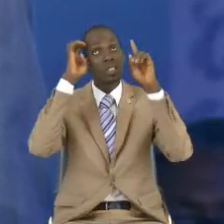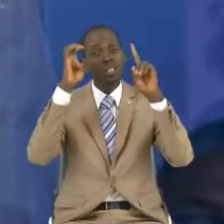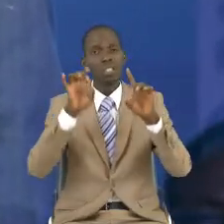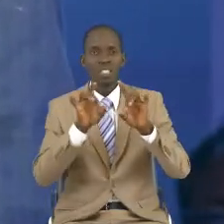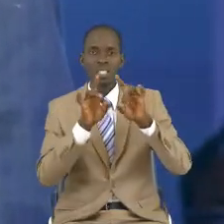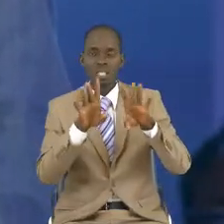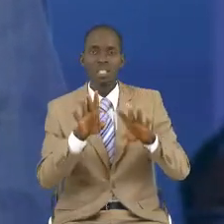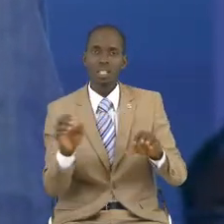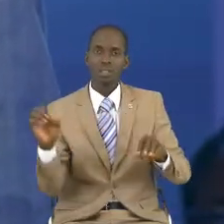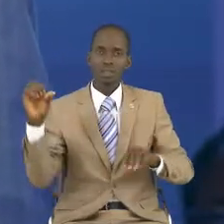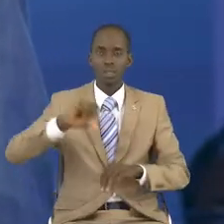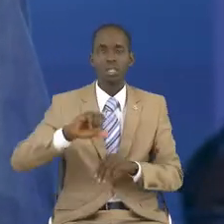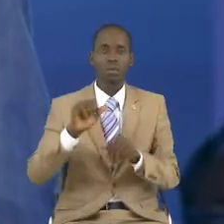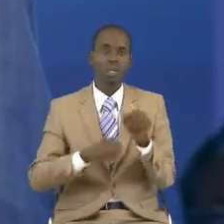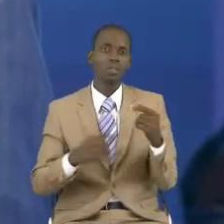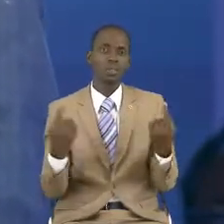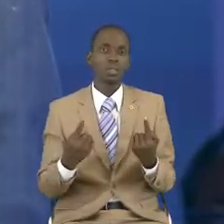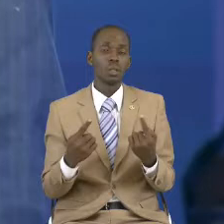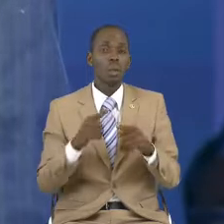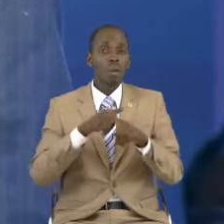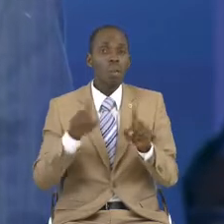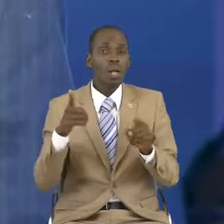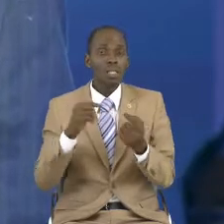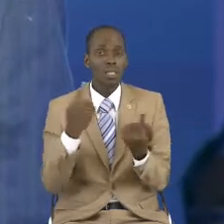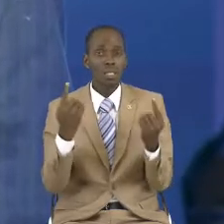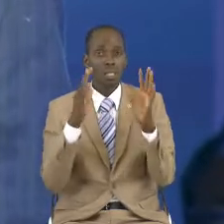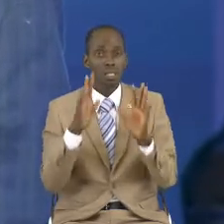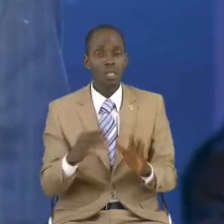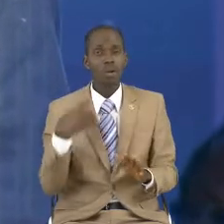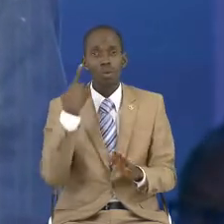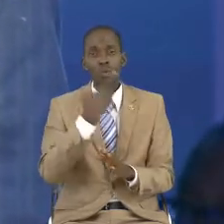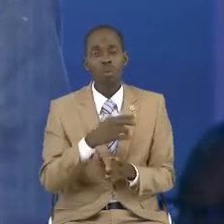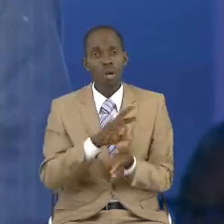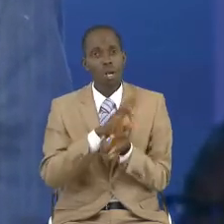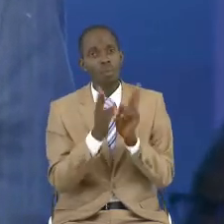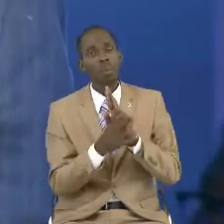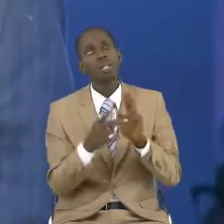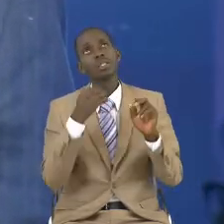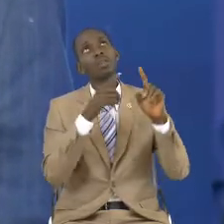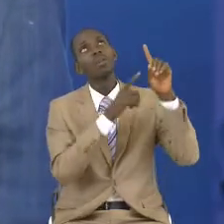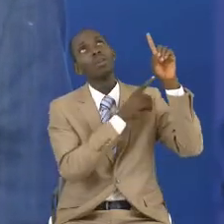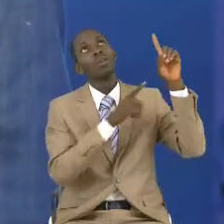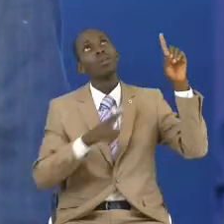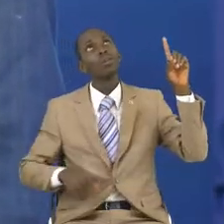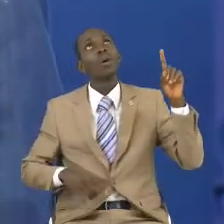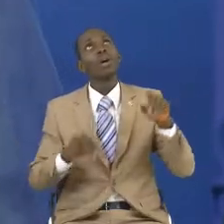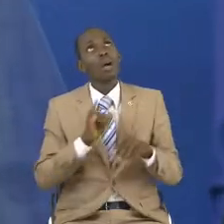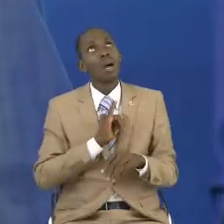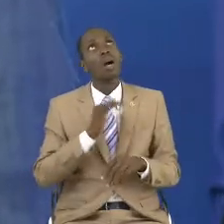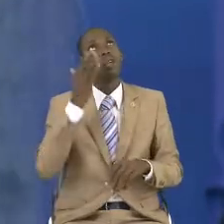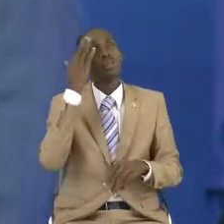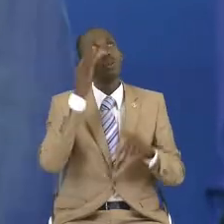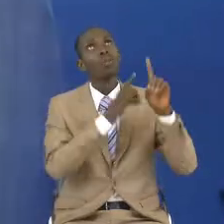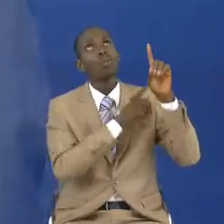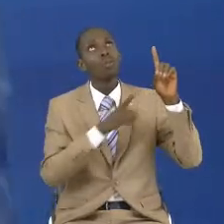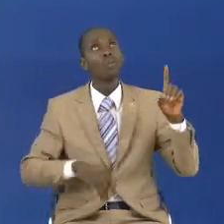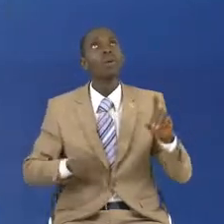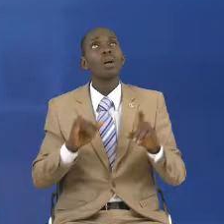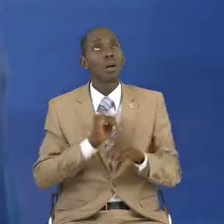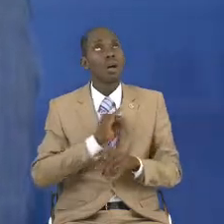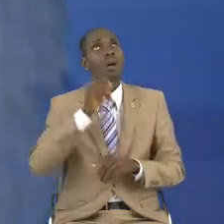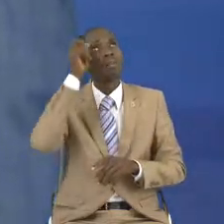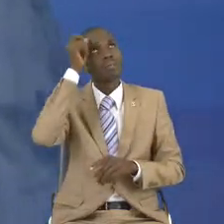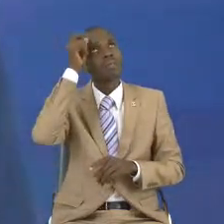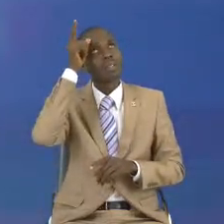sinner who repeats who will say lord i know lord i understand